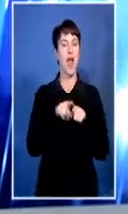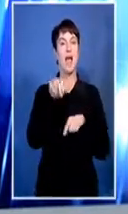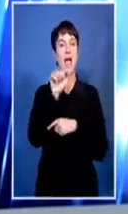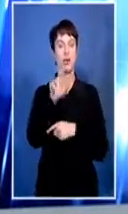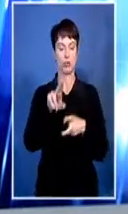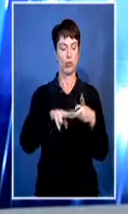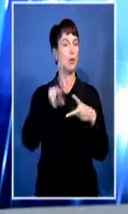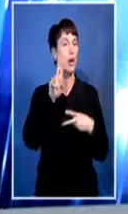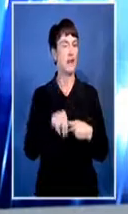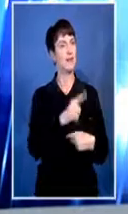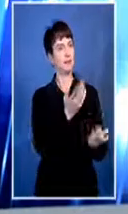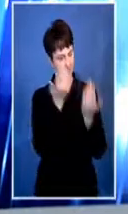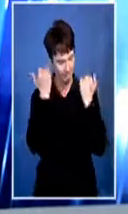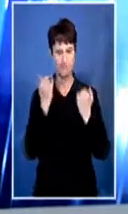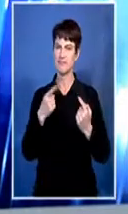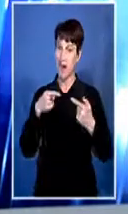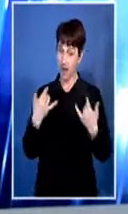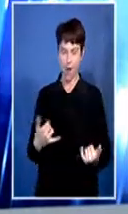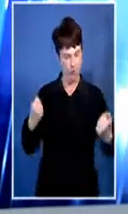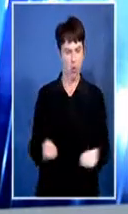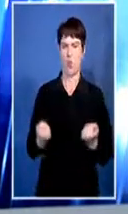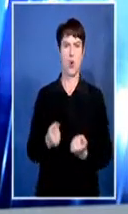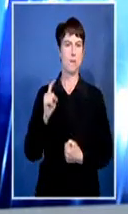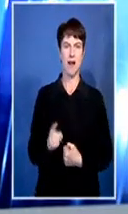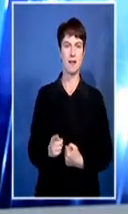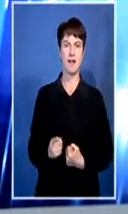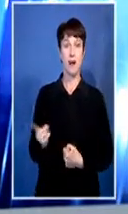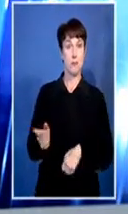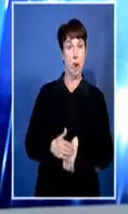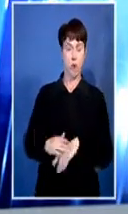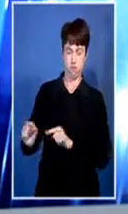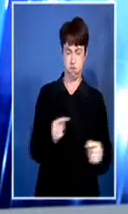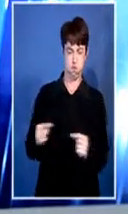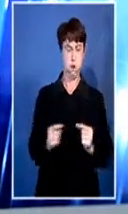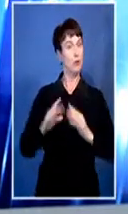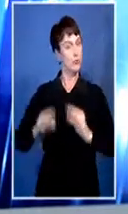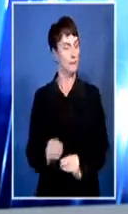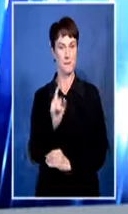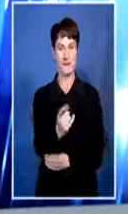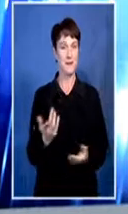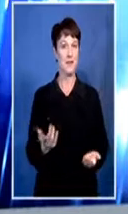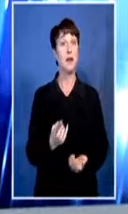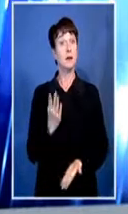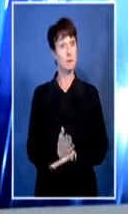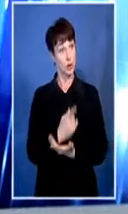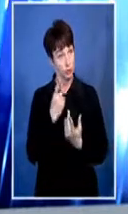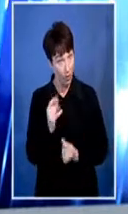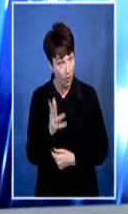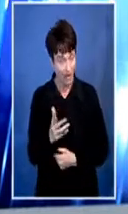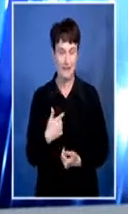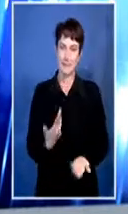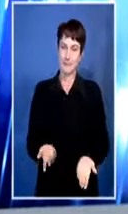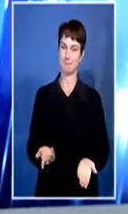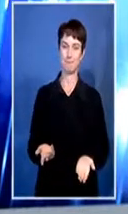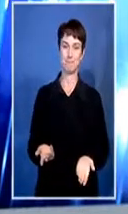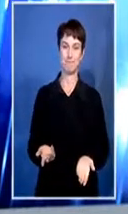the AU or the UN. They really need to be proactive now if they want to stop more violence. Whether that will happen is questionable.